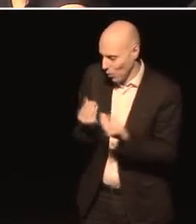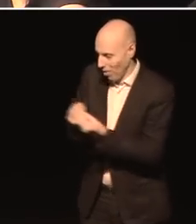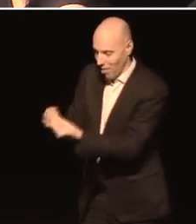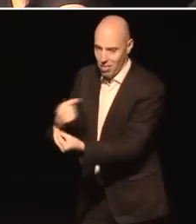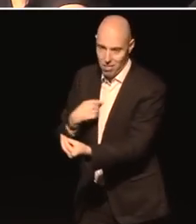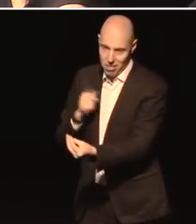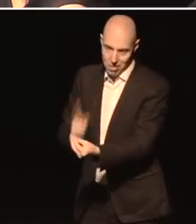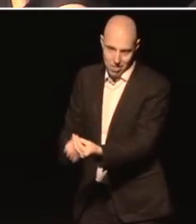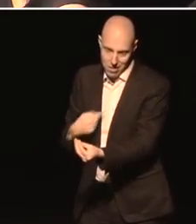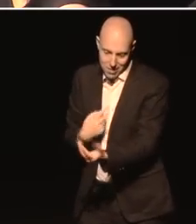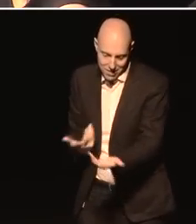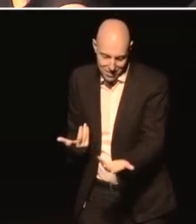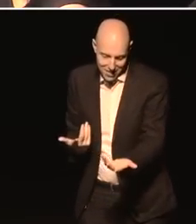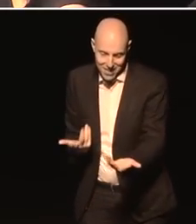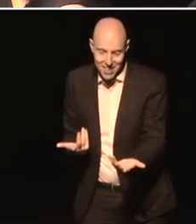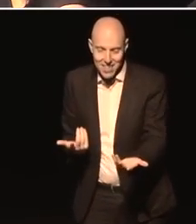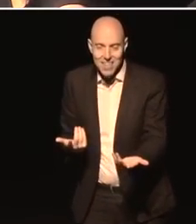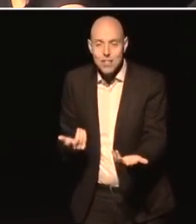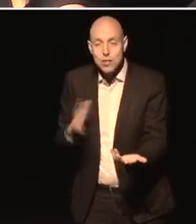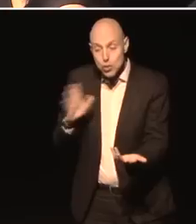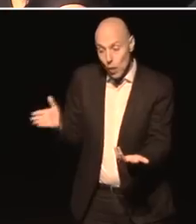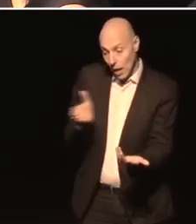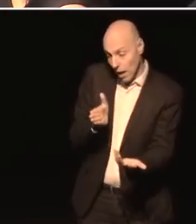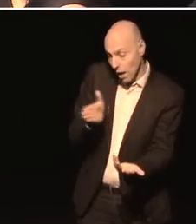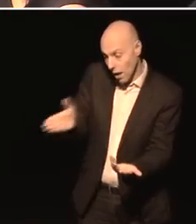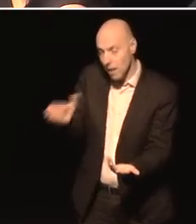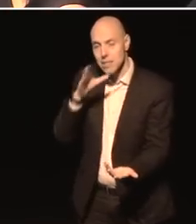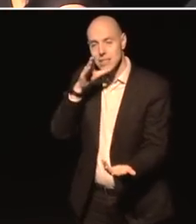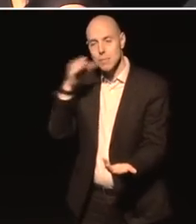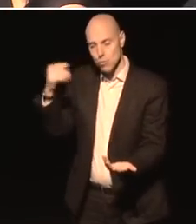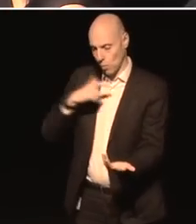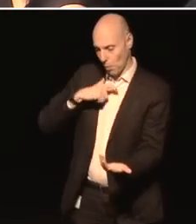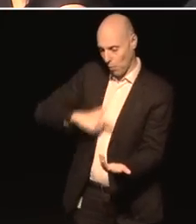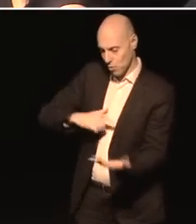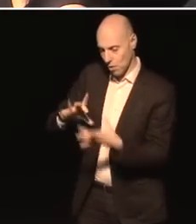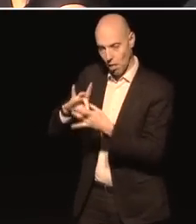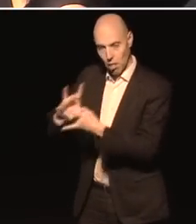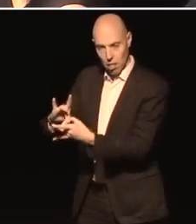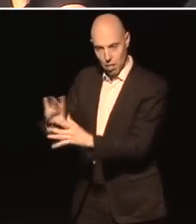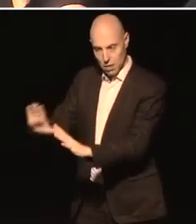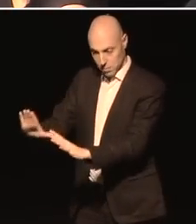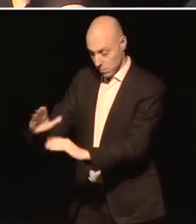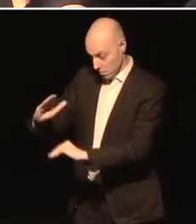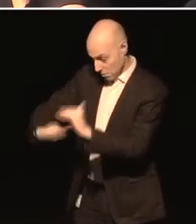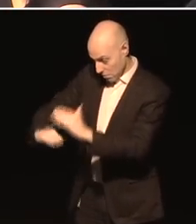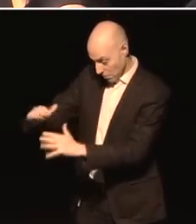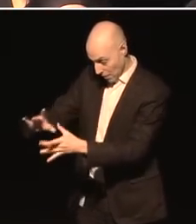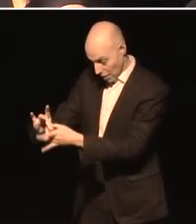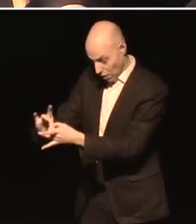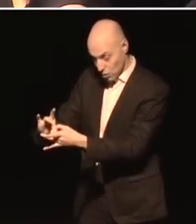more easily than myself. So he entered the space on a very spiritual and personal level with the community, built the